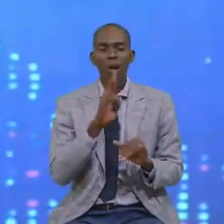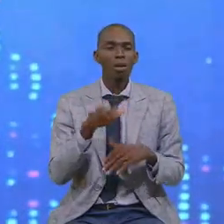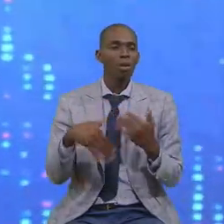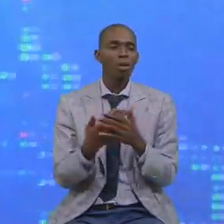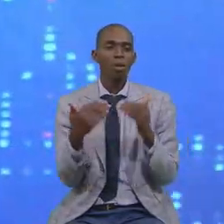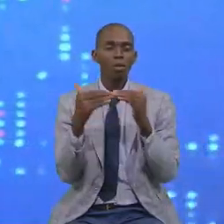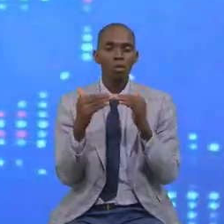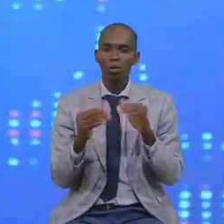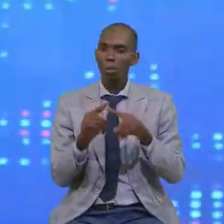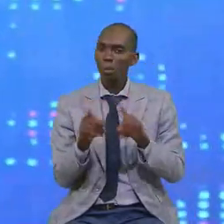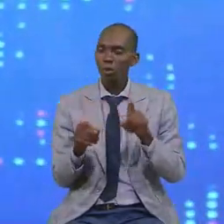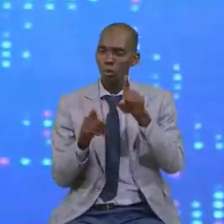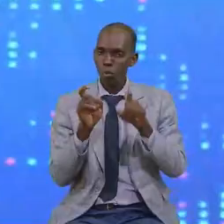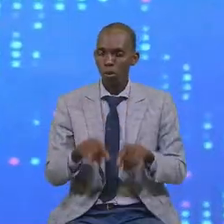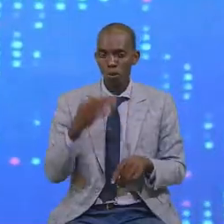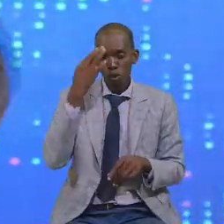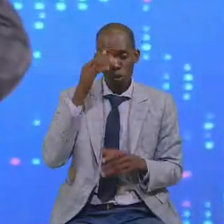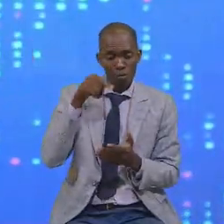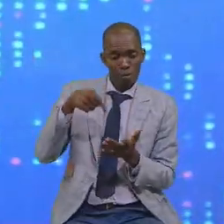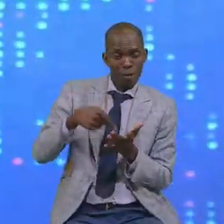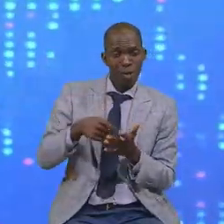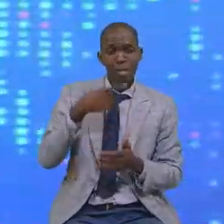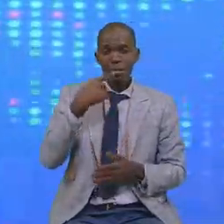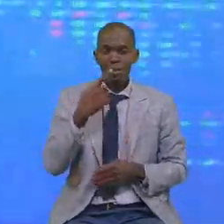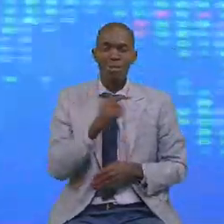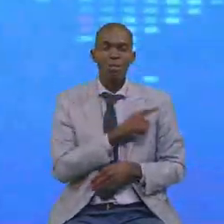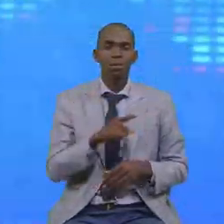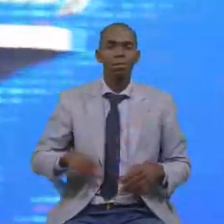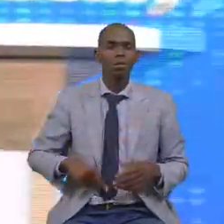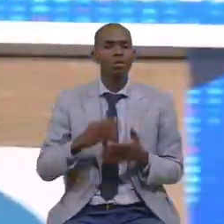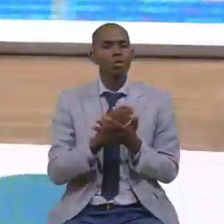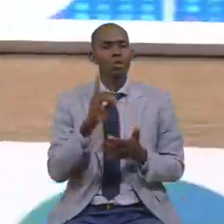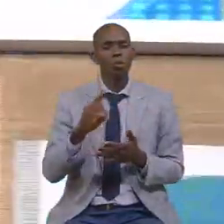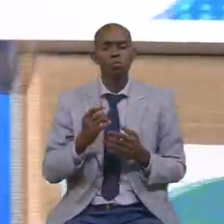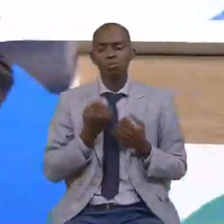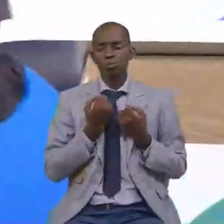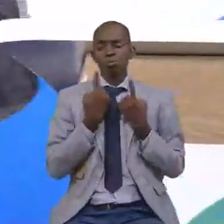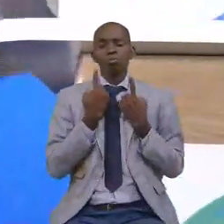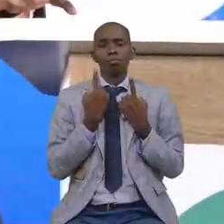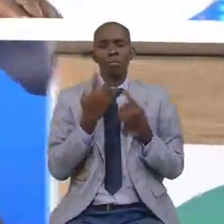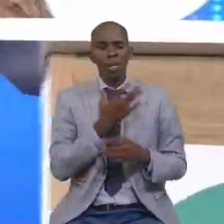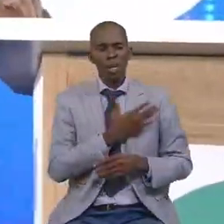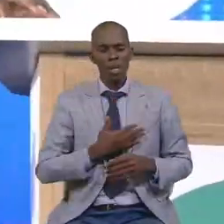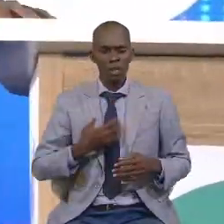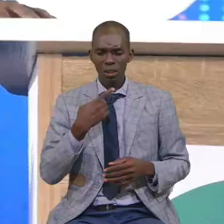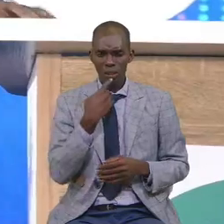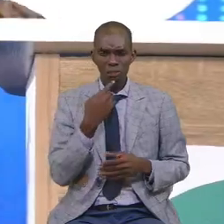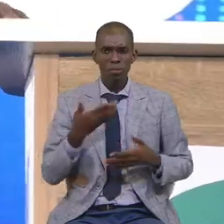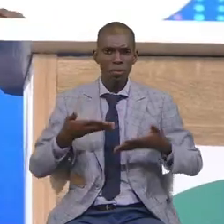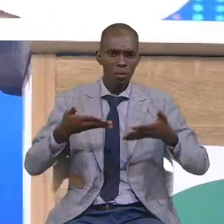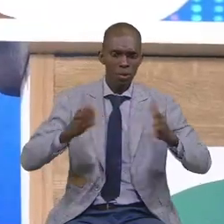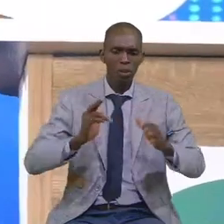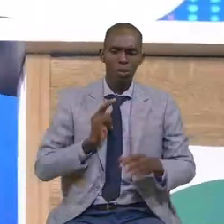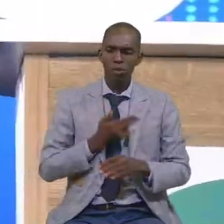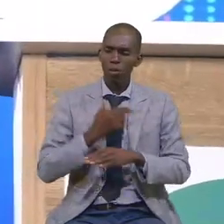know, thus says the Lord. Somebody rose up and said, let us build a